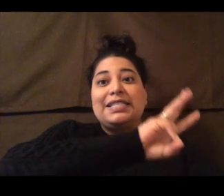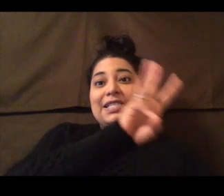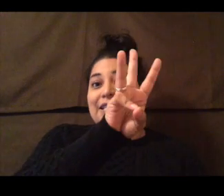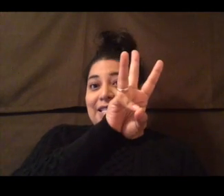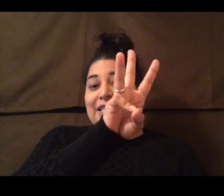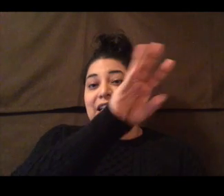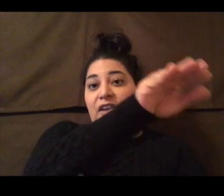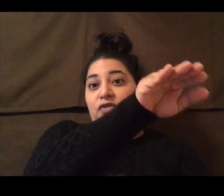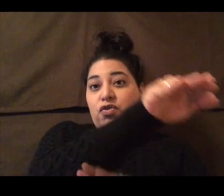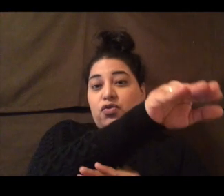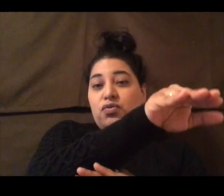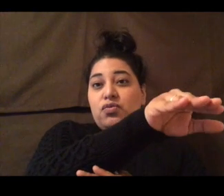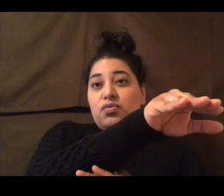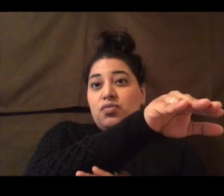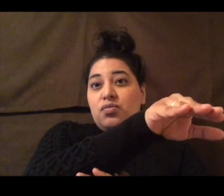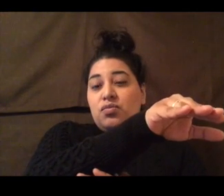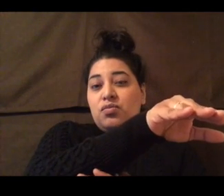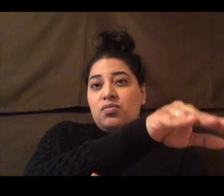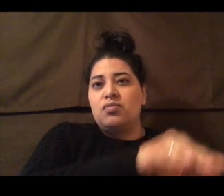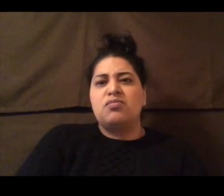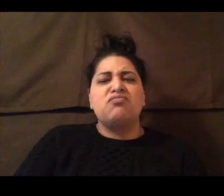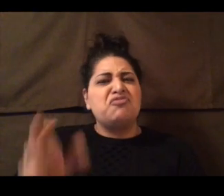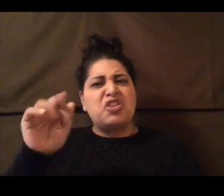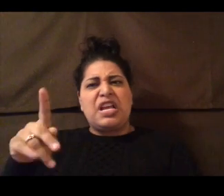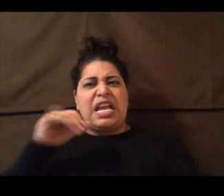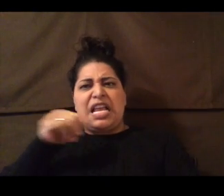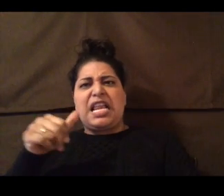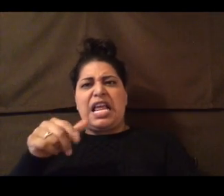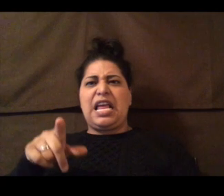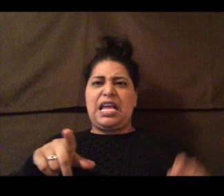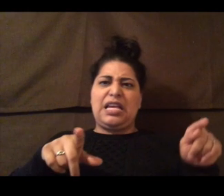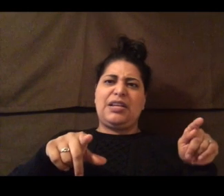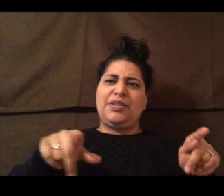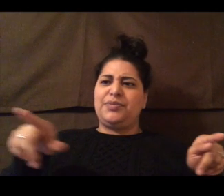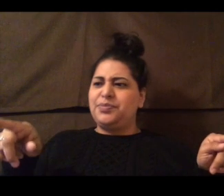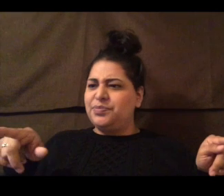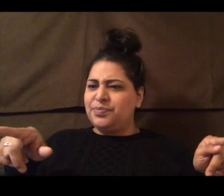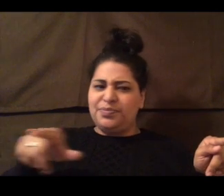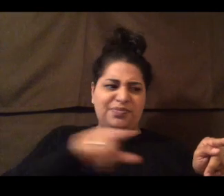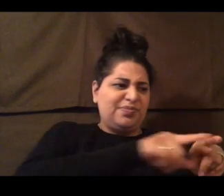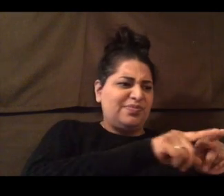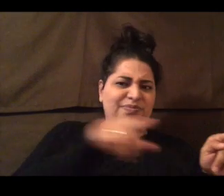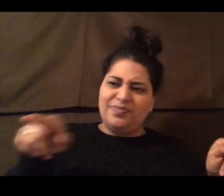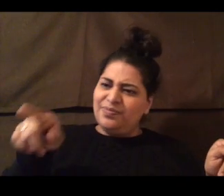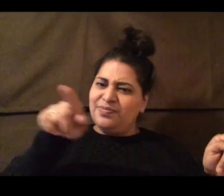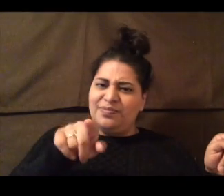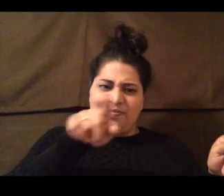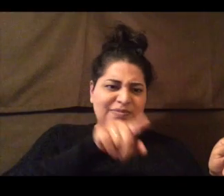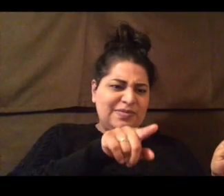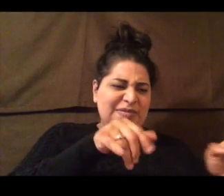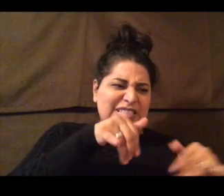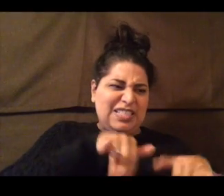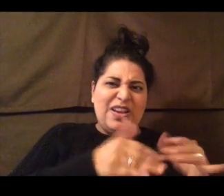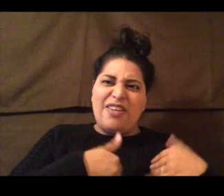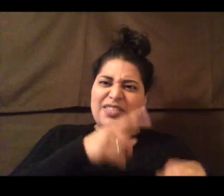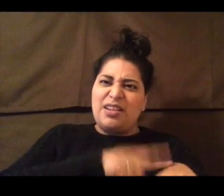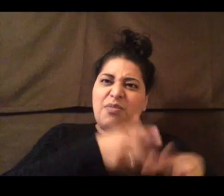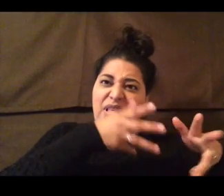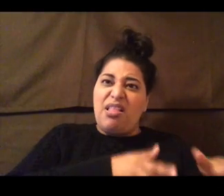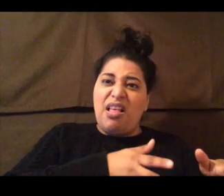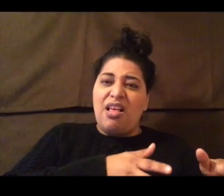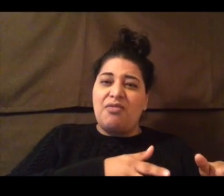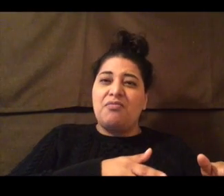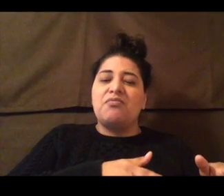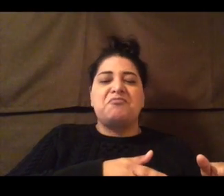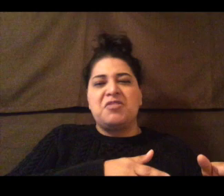Okay? It's okay if you don't reach all the way to the end of your number line. We give ourselves enough room so that we have the space that we need to solve.